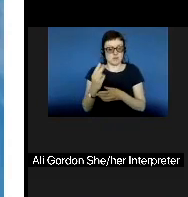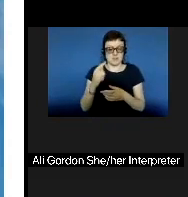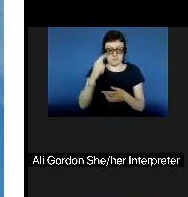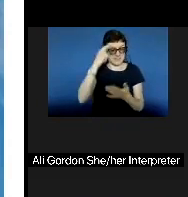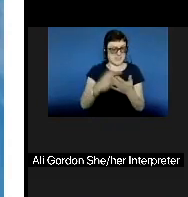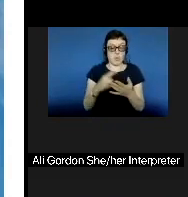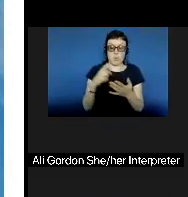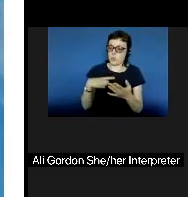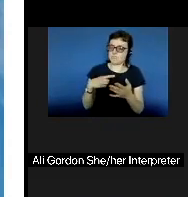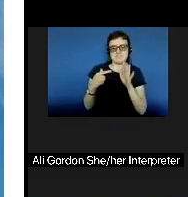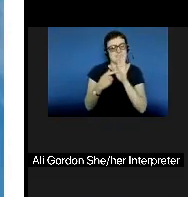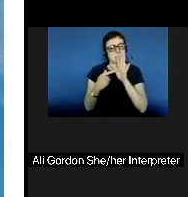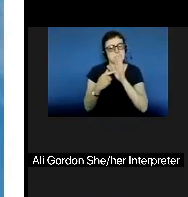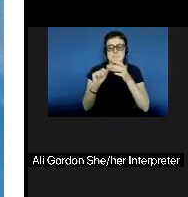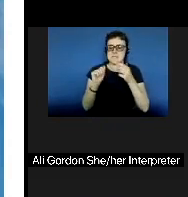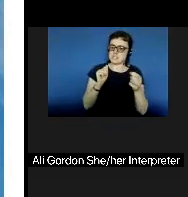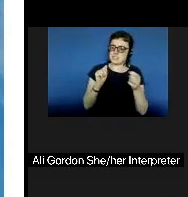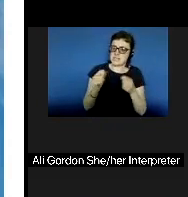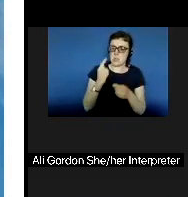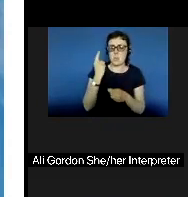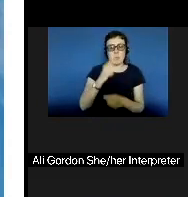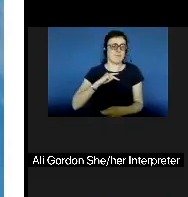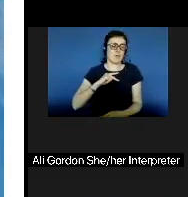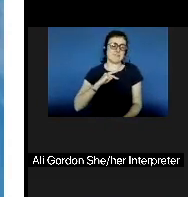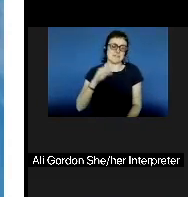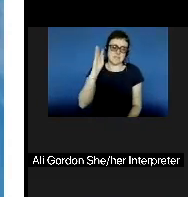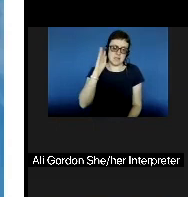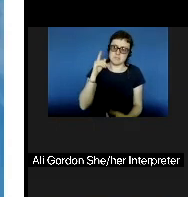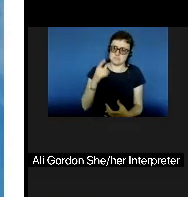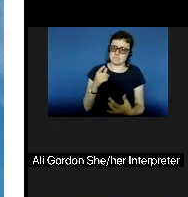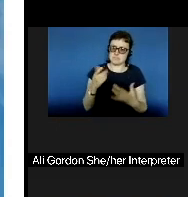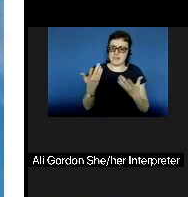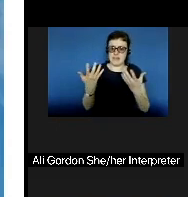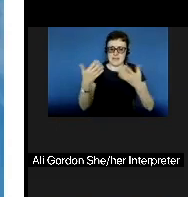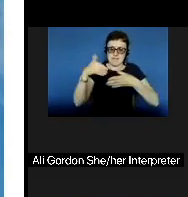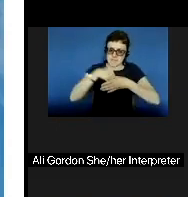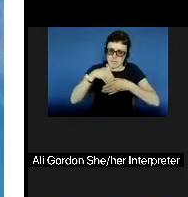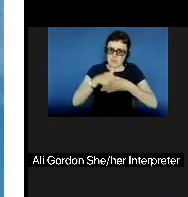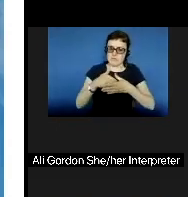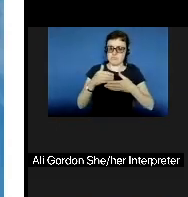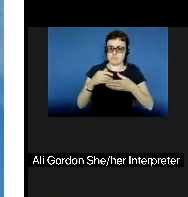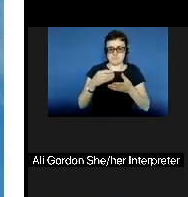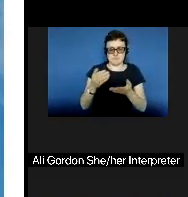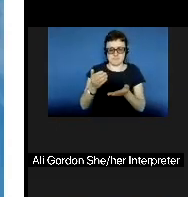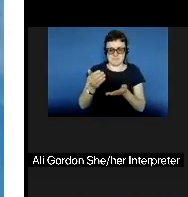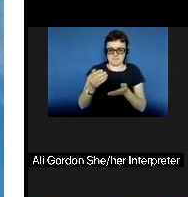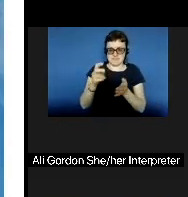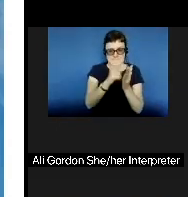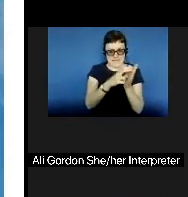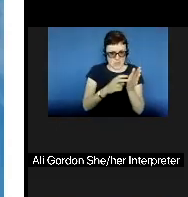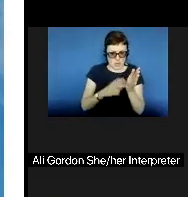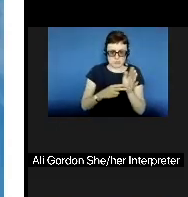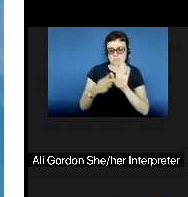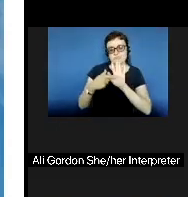heard when it came to things like interpreting, cataloguing and exhibiting work made by artists who had been in mental health